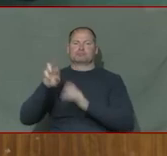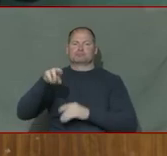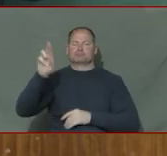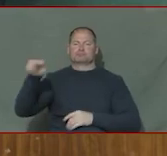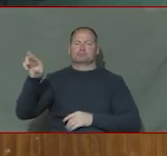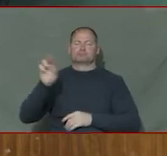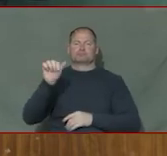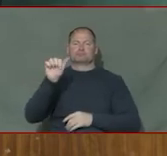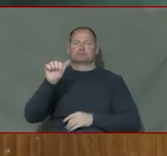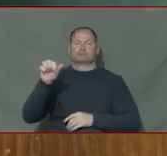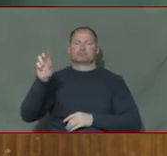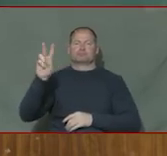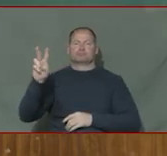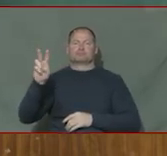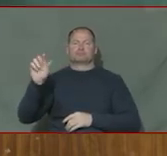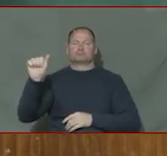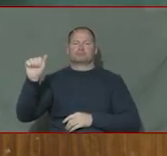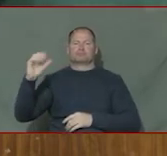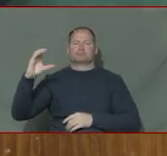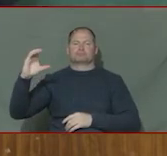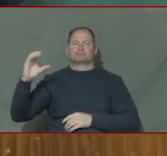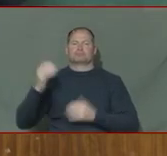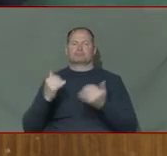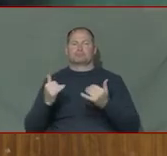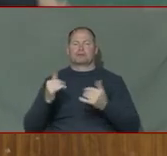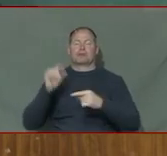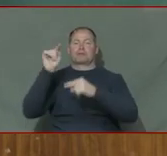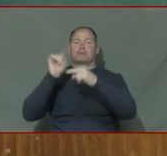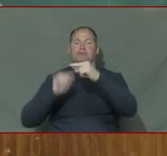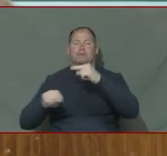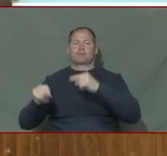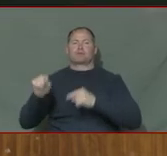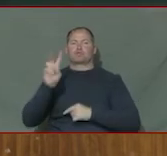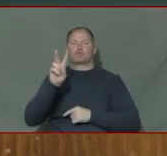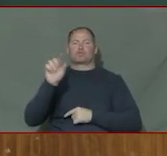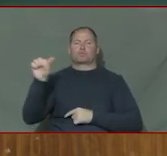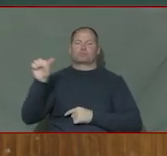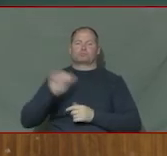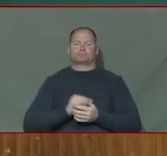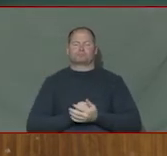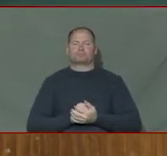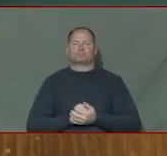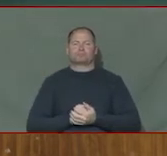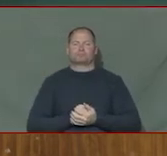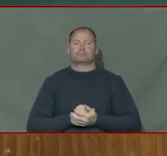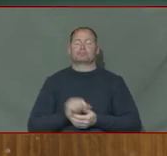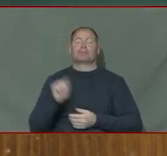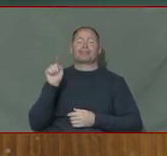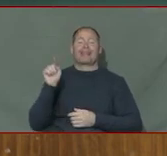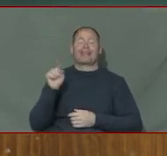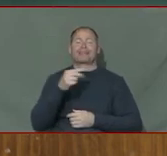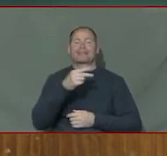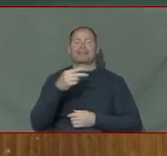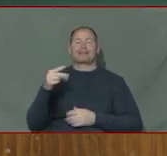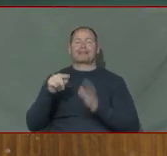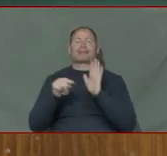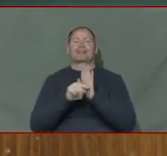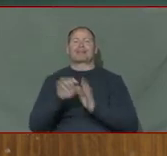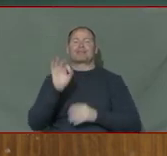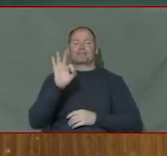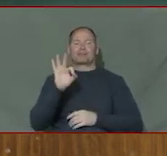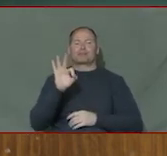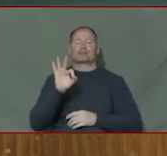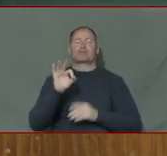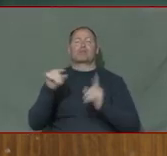minus 4ac divided by 2a. So that is equal to negative 3, which is